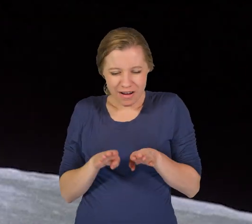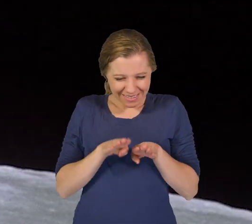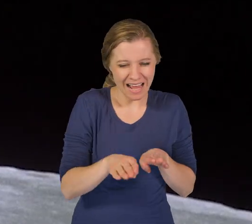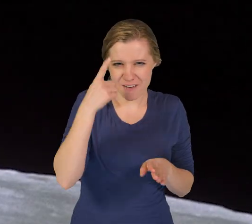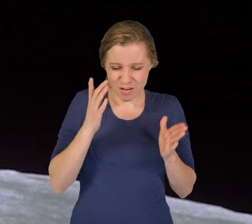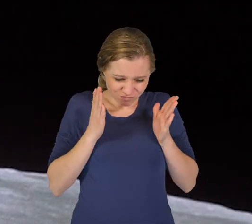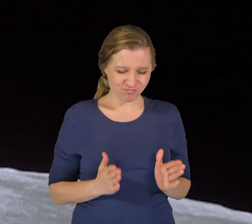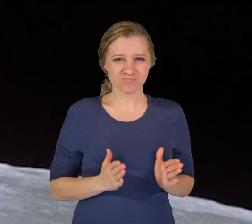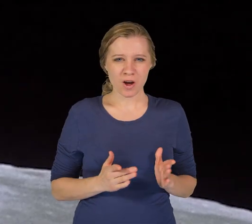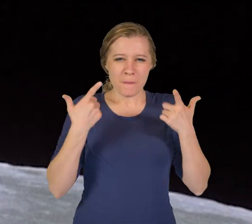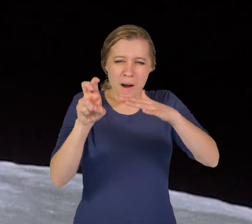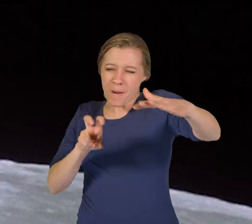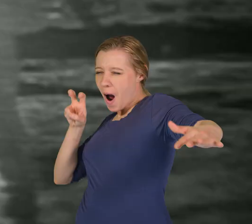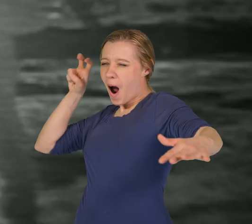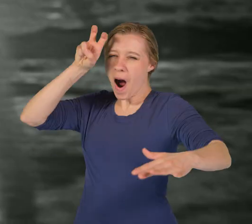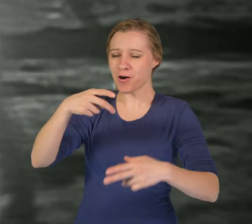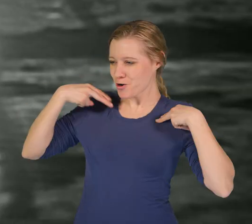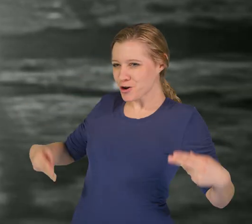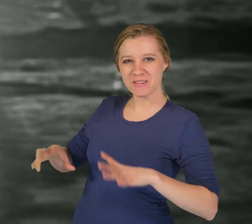That's one small step for man,